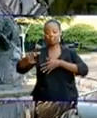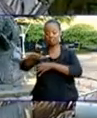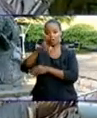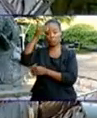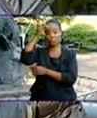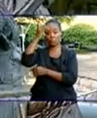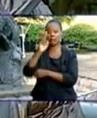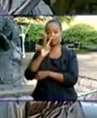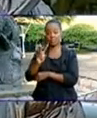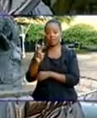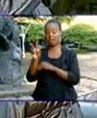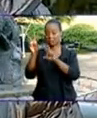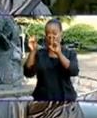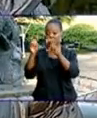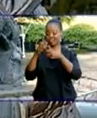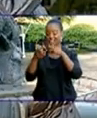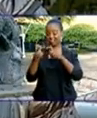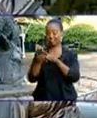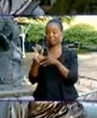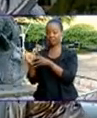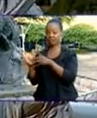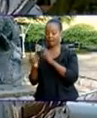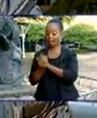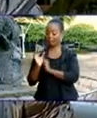And you can see these are some of the issues that they go through on a